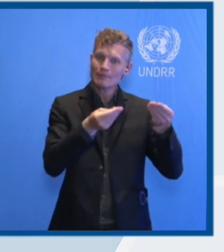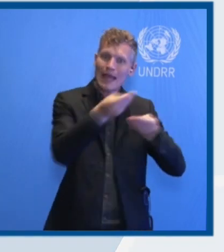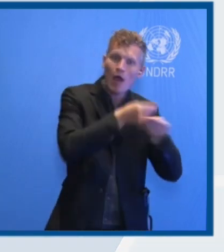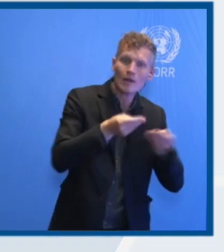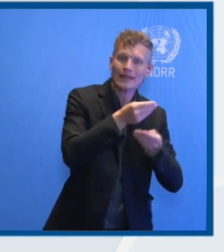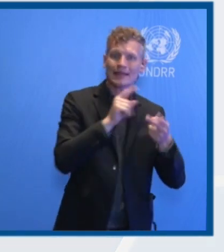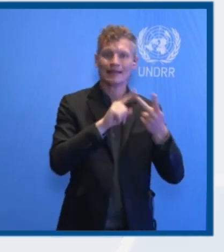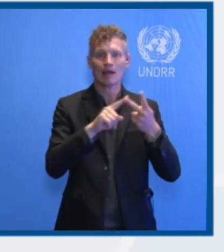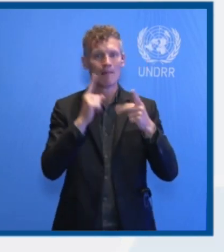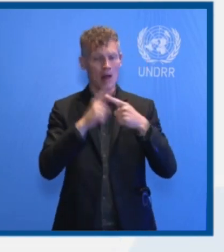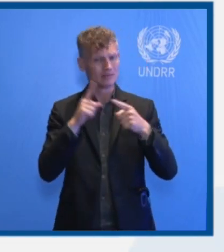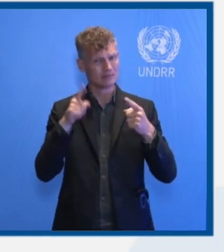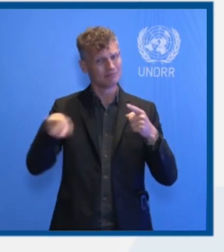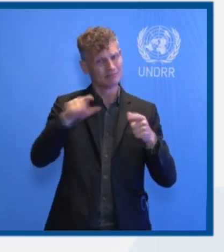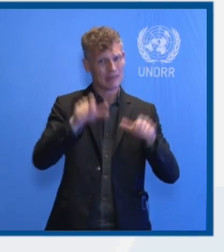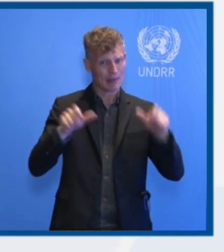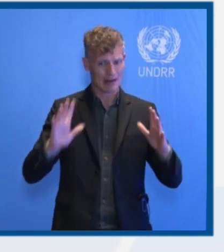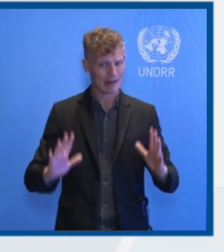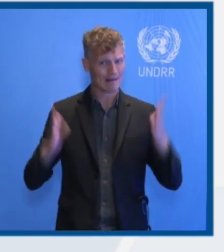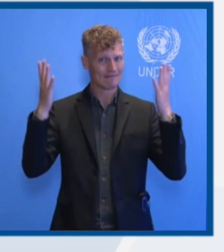the interlinkages